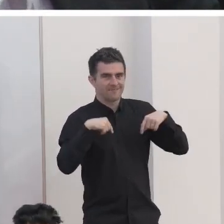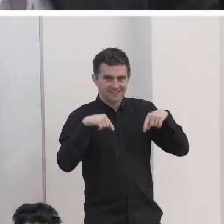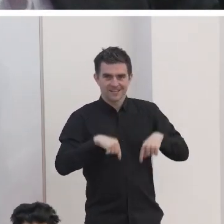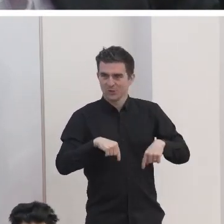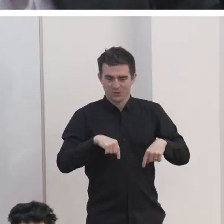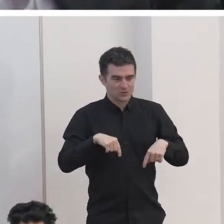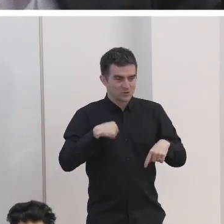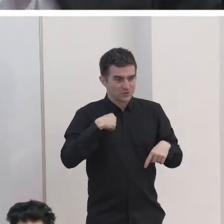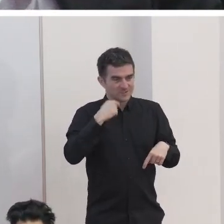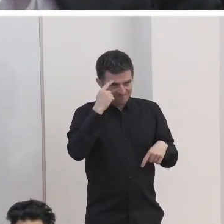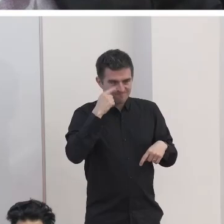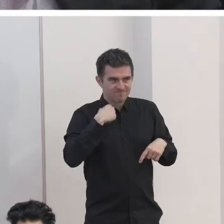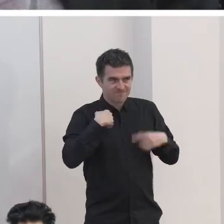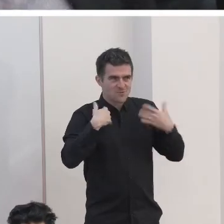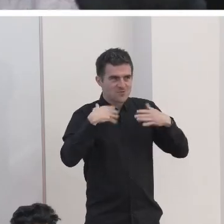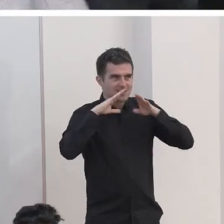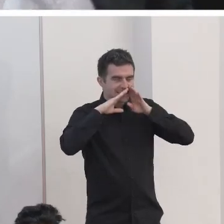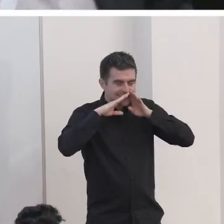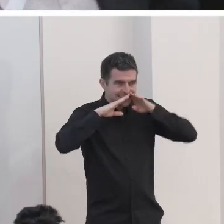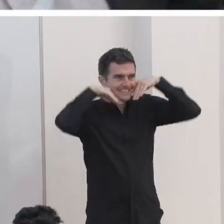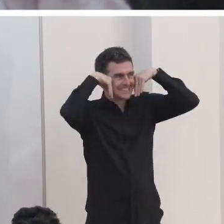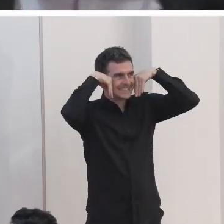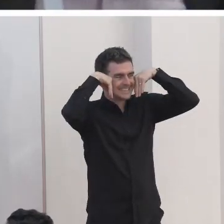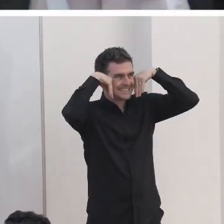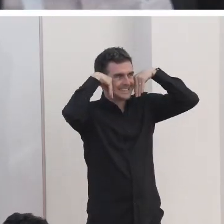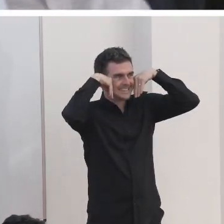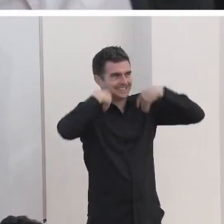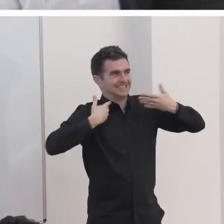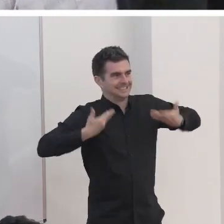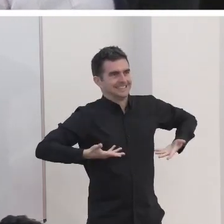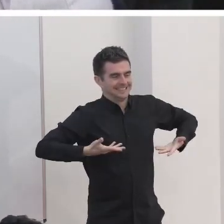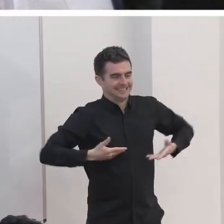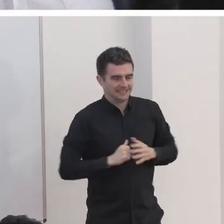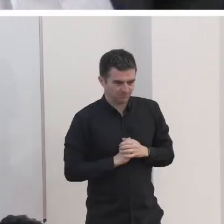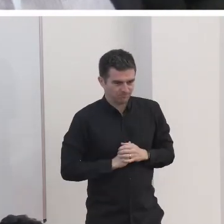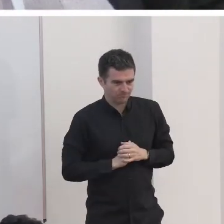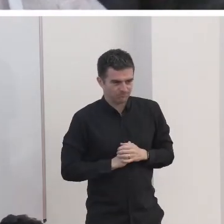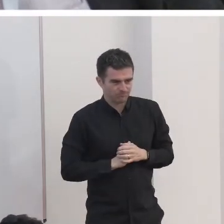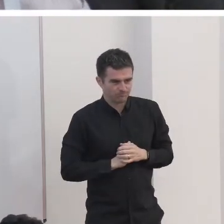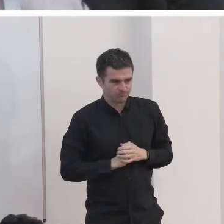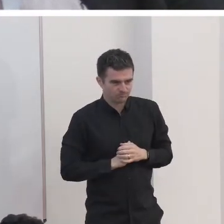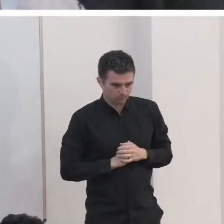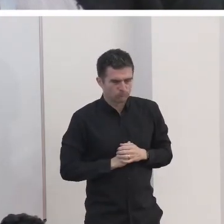several speakers have laid a very solid foundation in terms of access to justice.